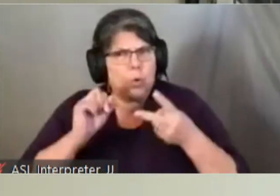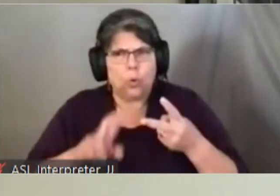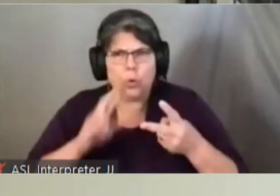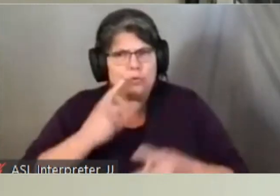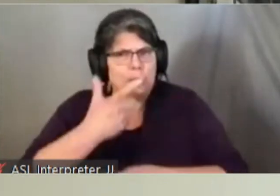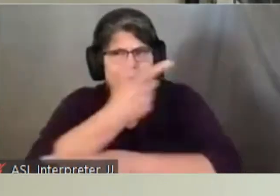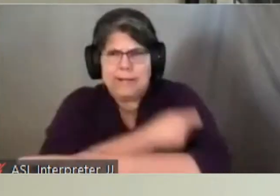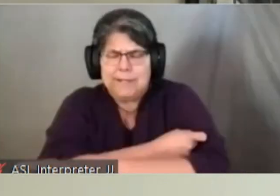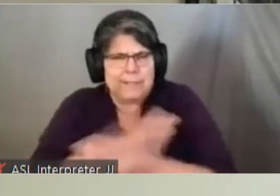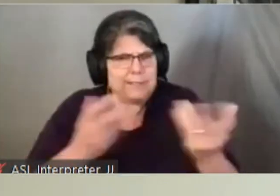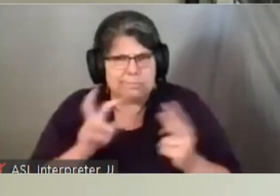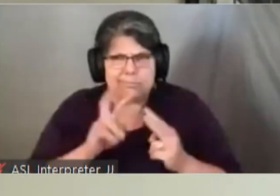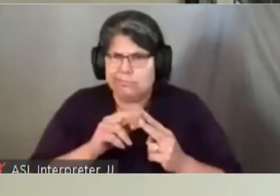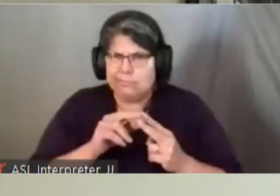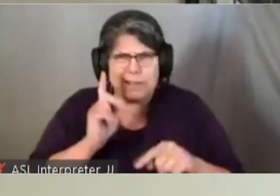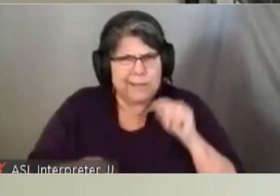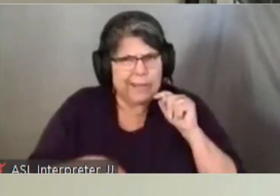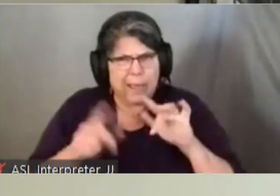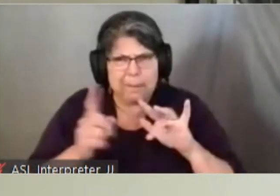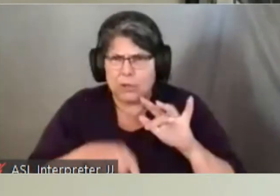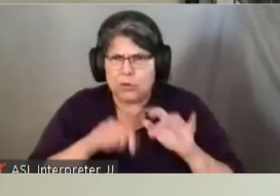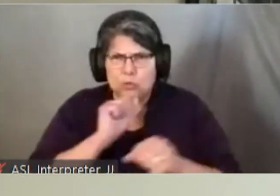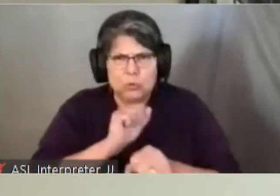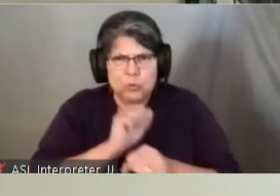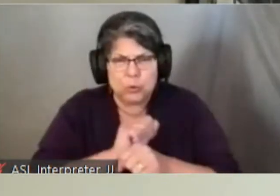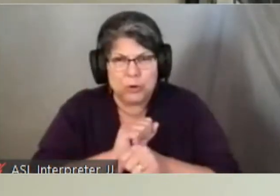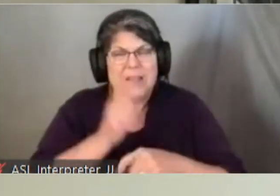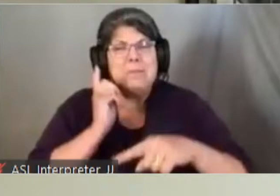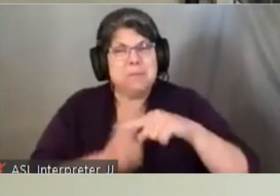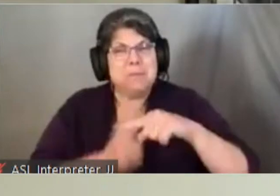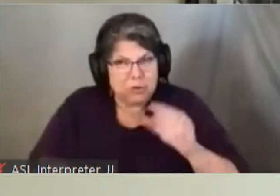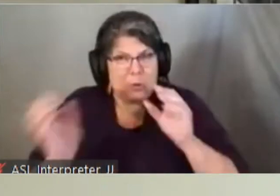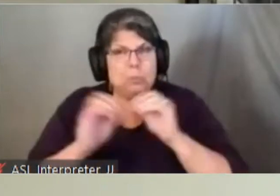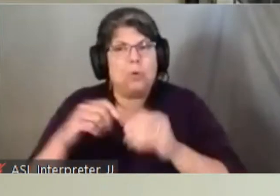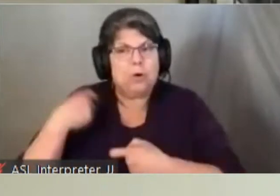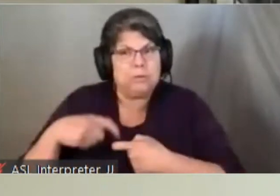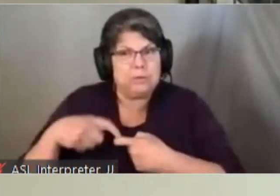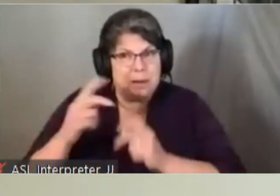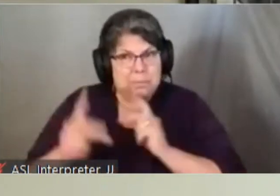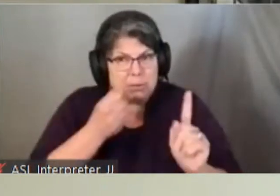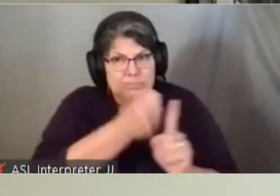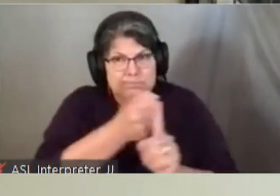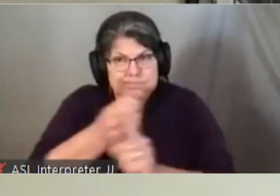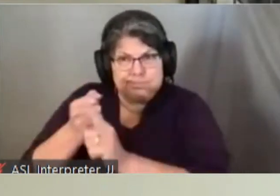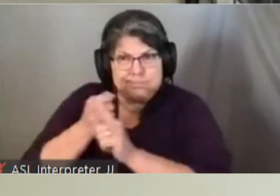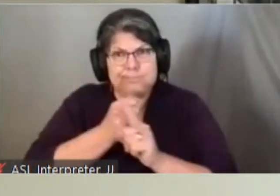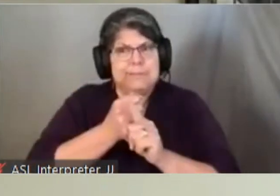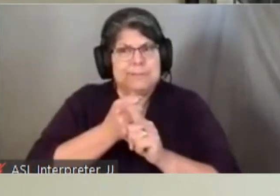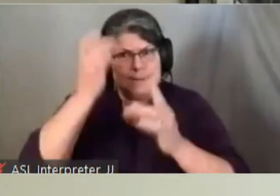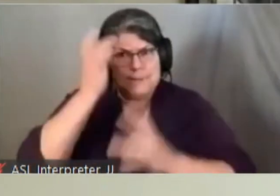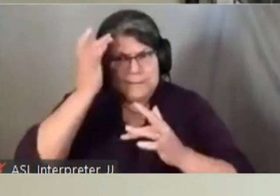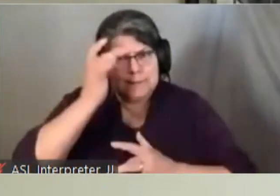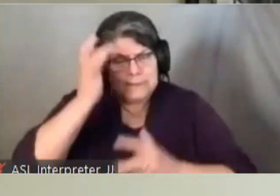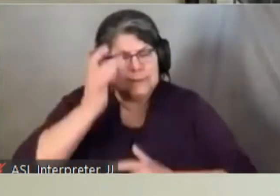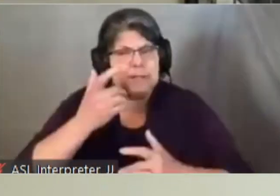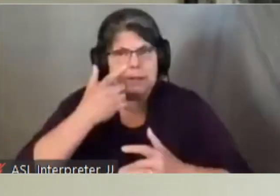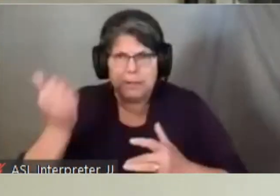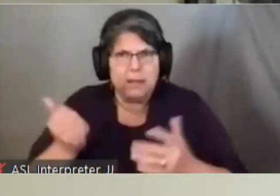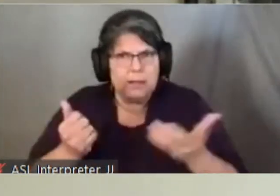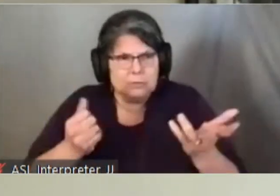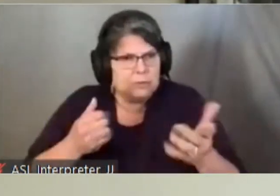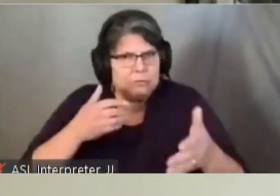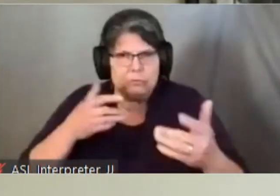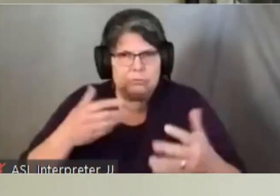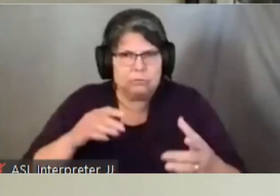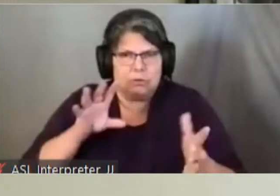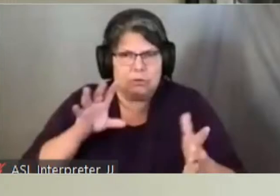And they are much more suffering from the disease because of their close contact, both transporting back and